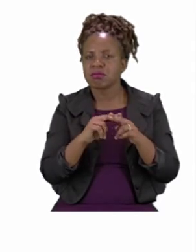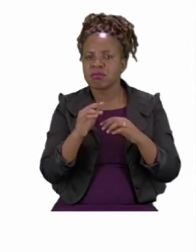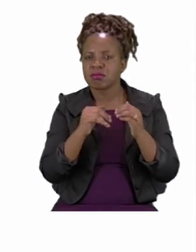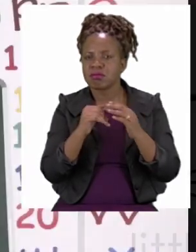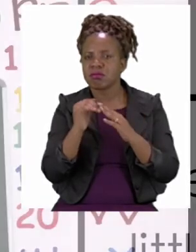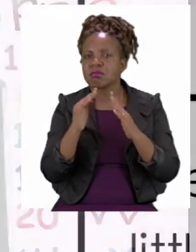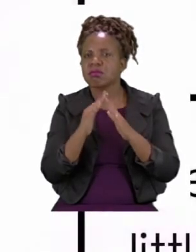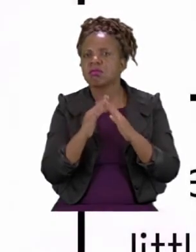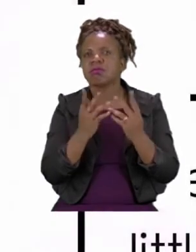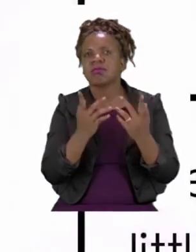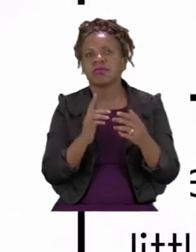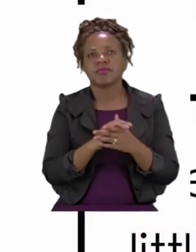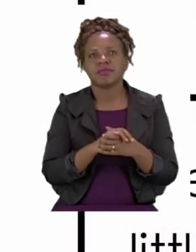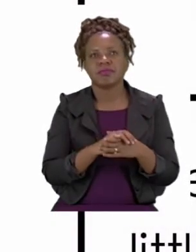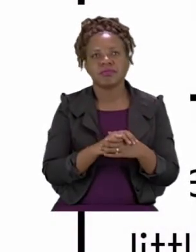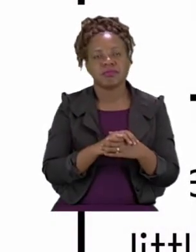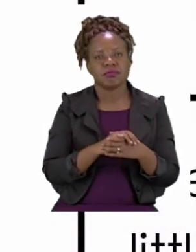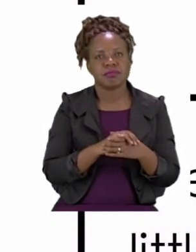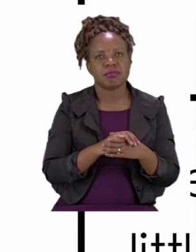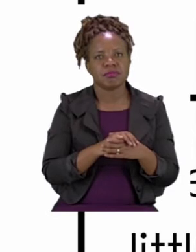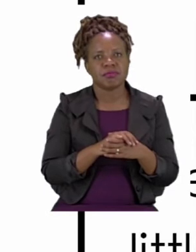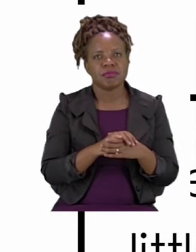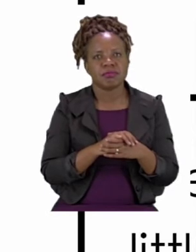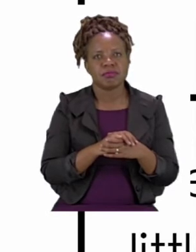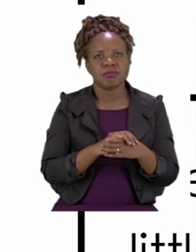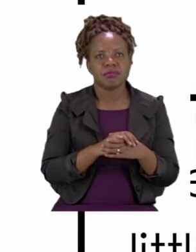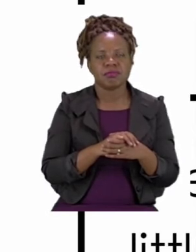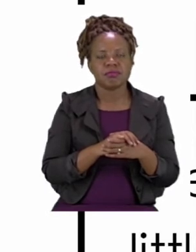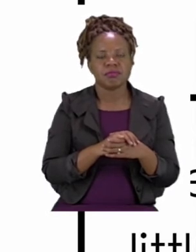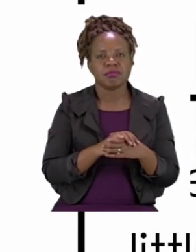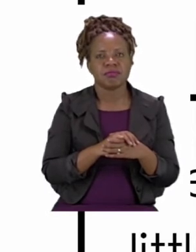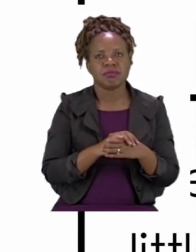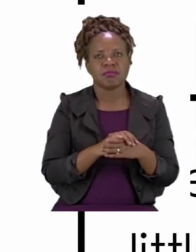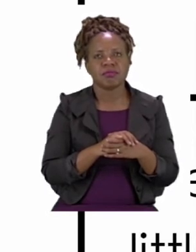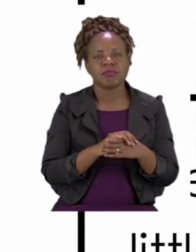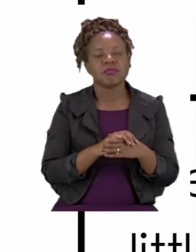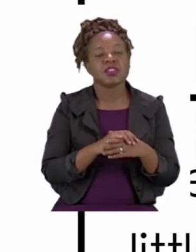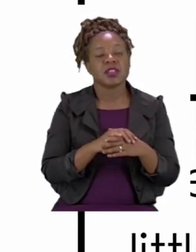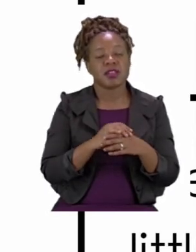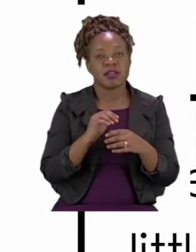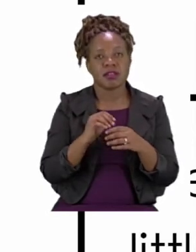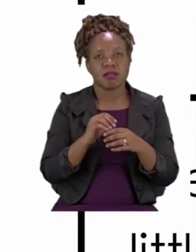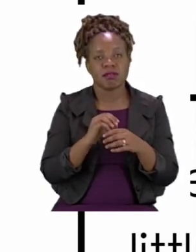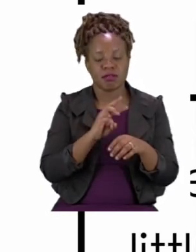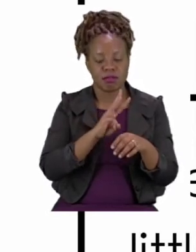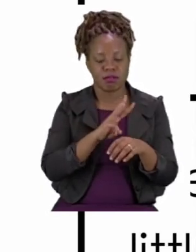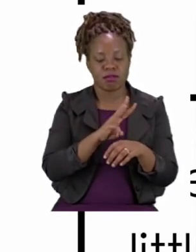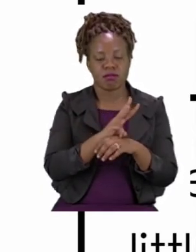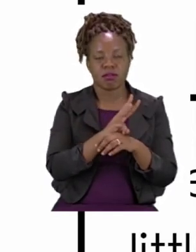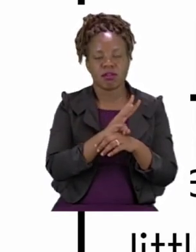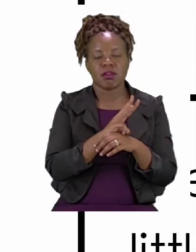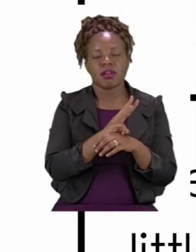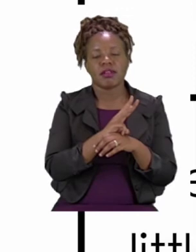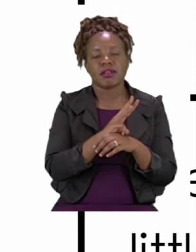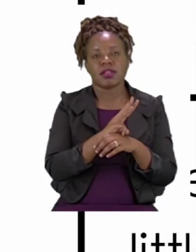the next picture that we can see is the one of the wolf blowing and huffing and